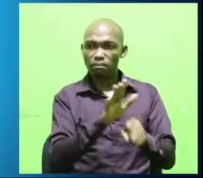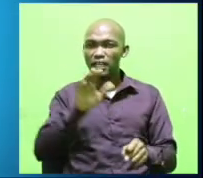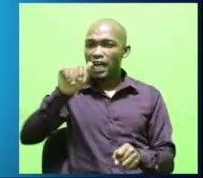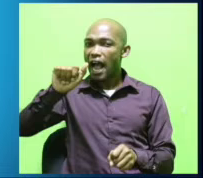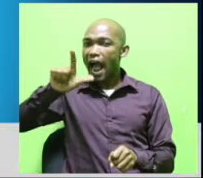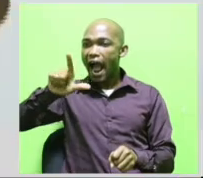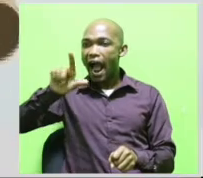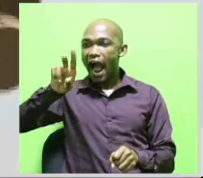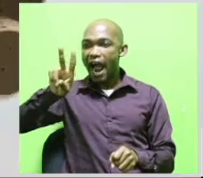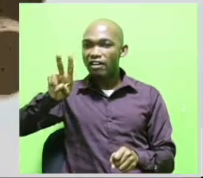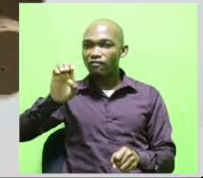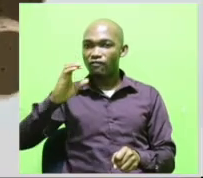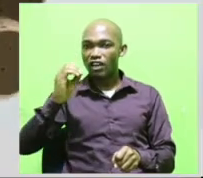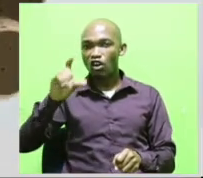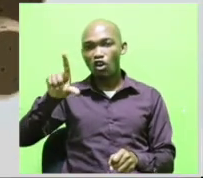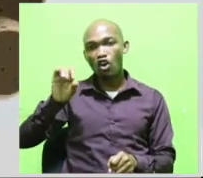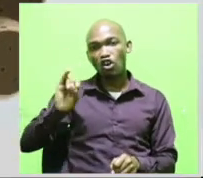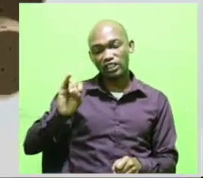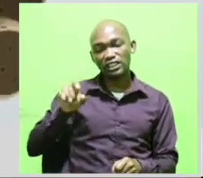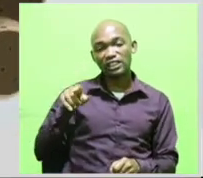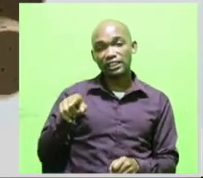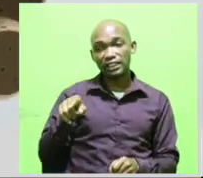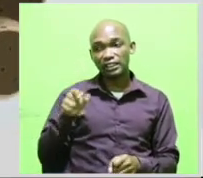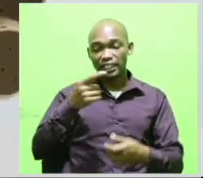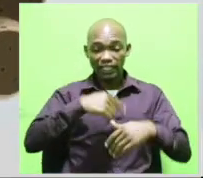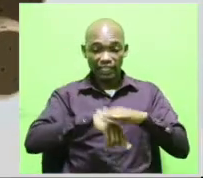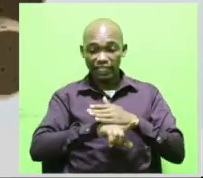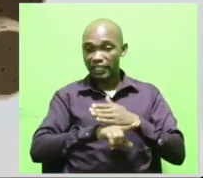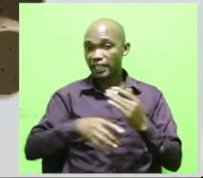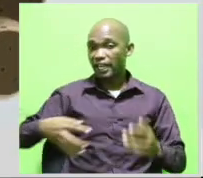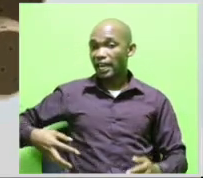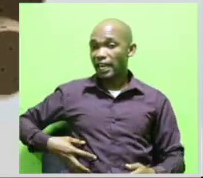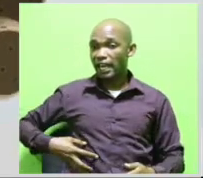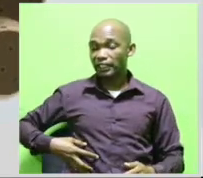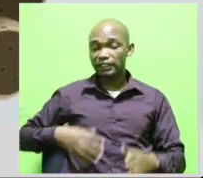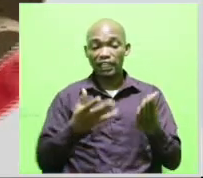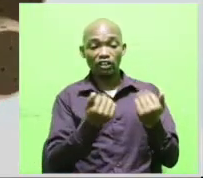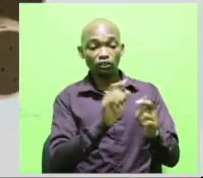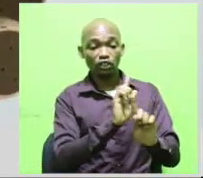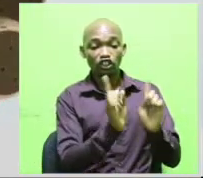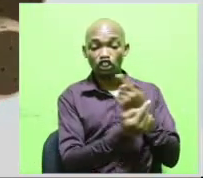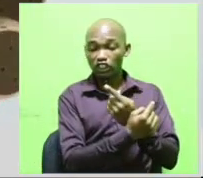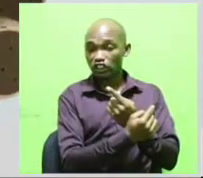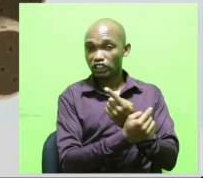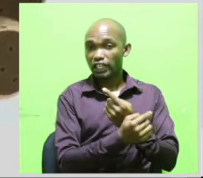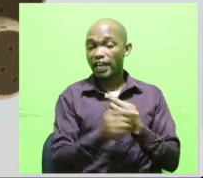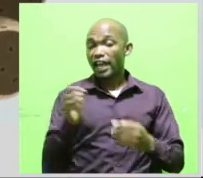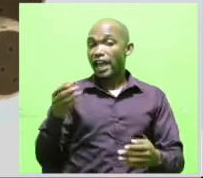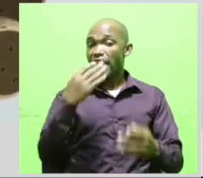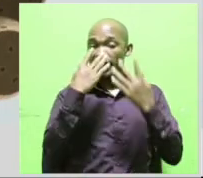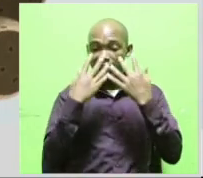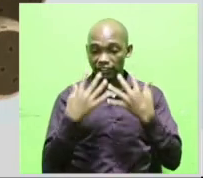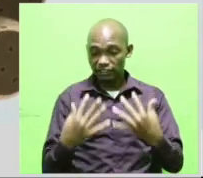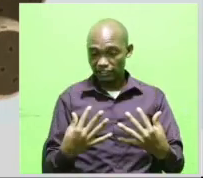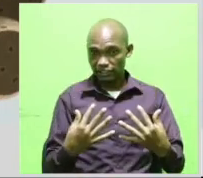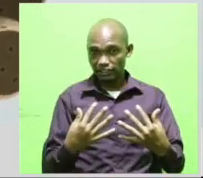them. This is to increase the surface area and allow the efficient and fast exchange of